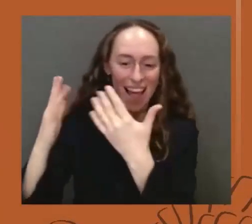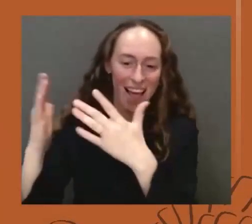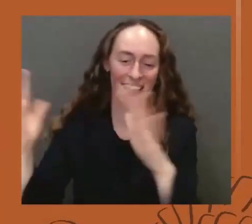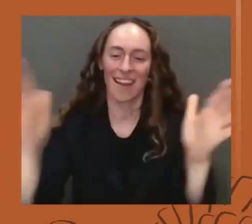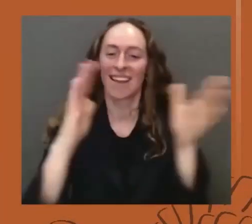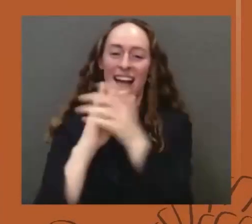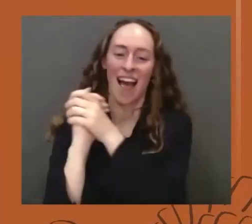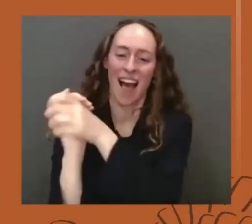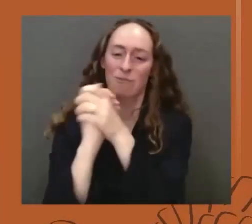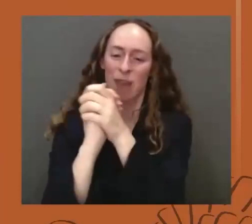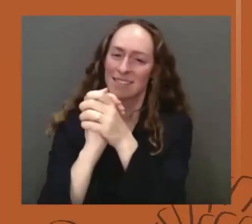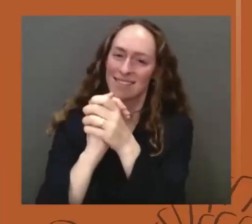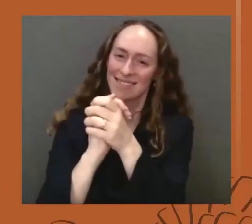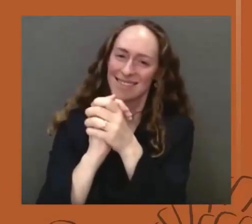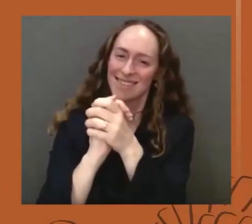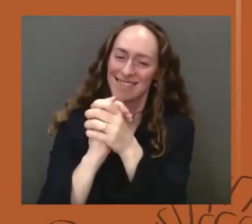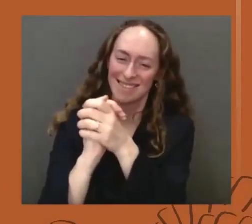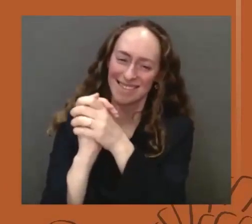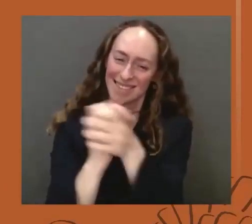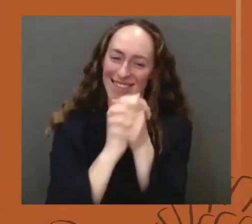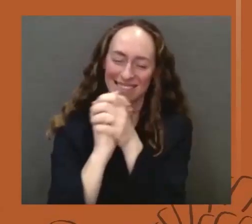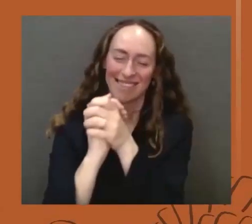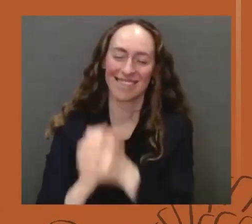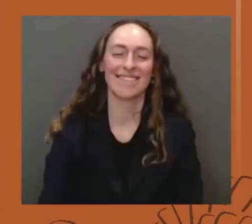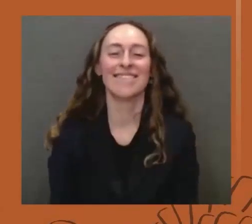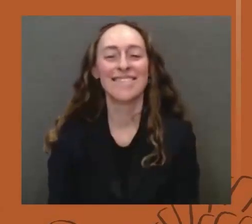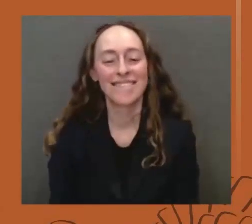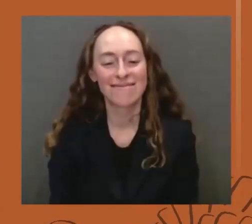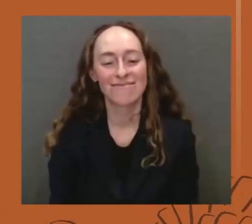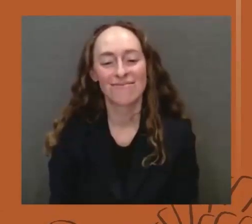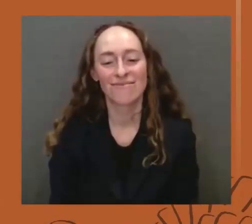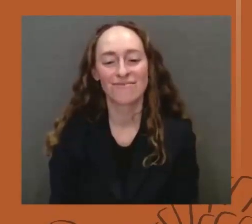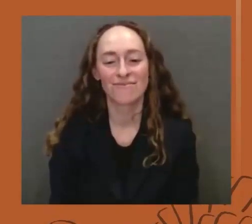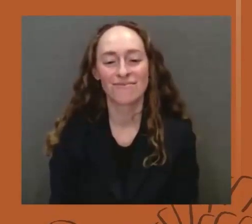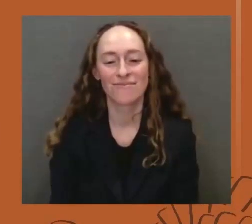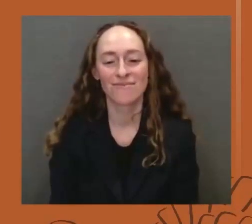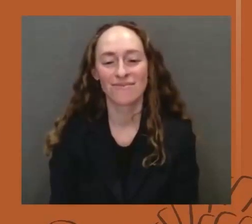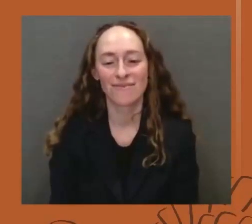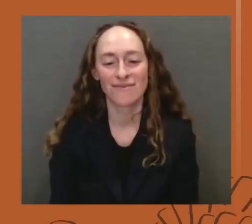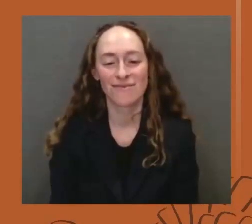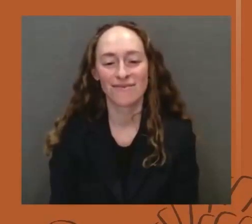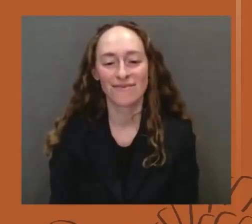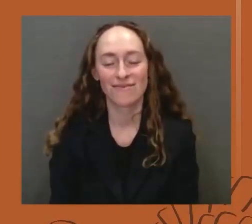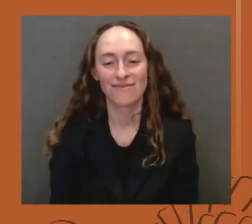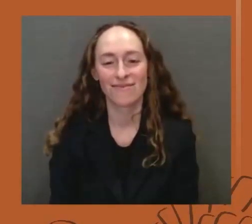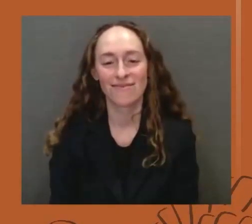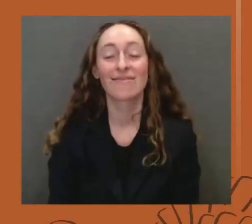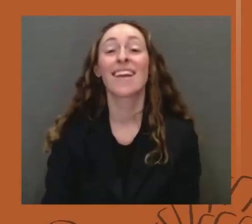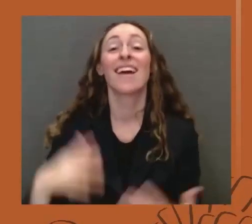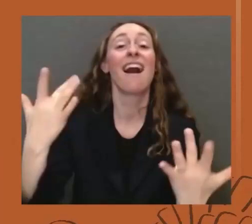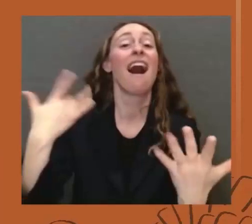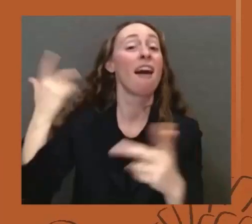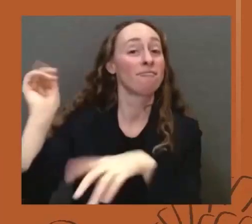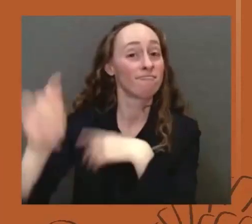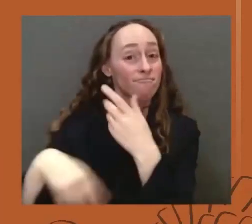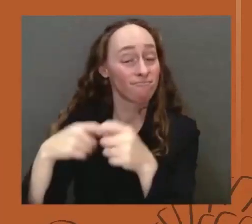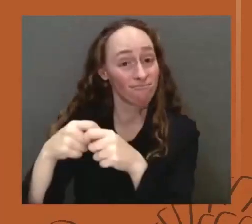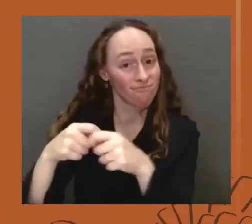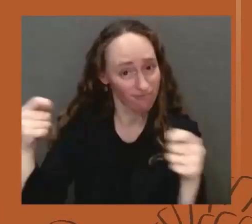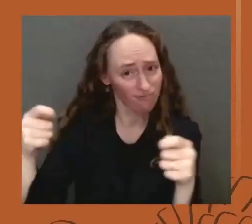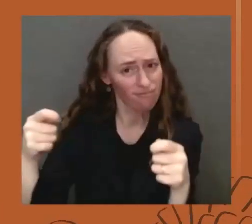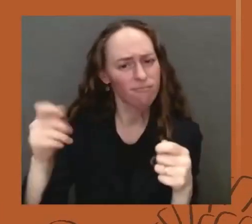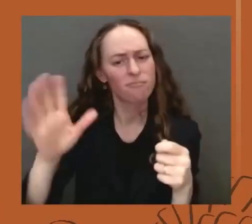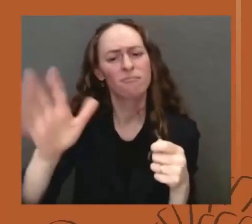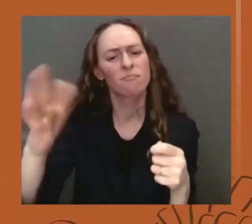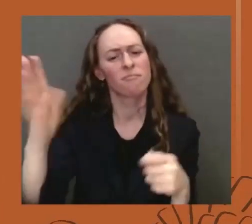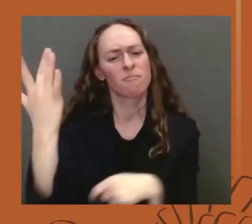Congratulations. Look, now let me conclude on a serious note about why we have Thanksgiving in the first place. To remind